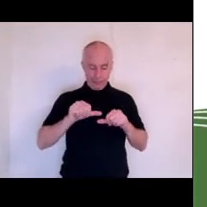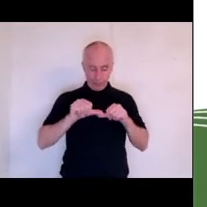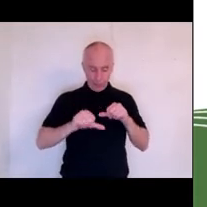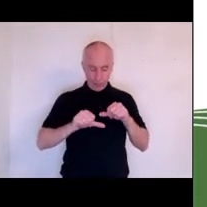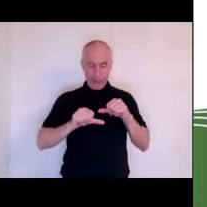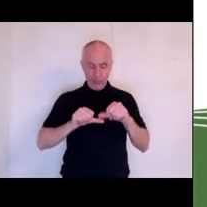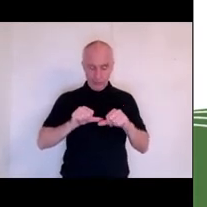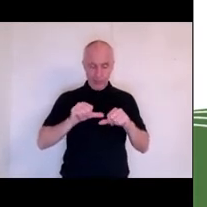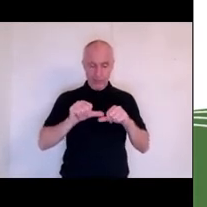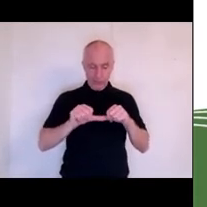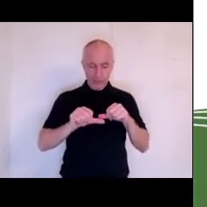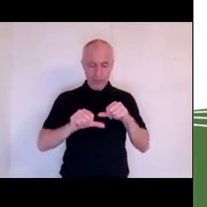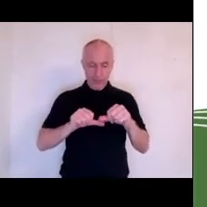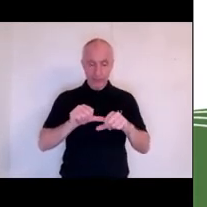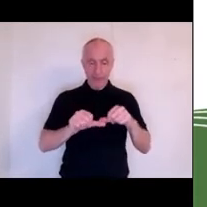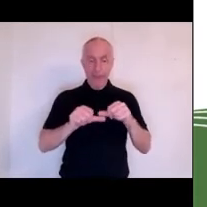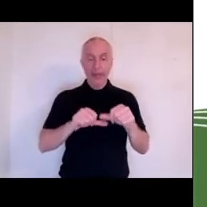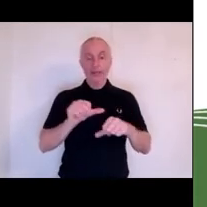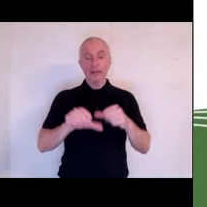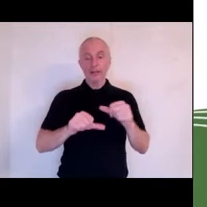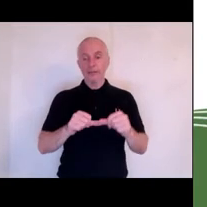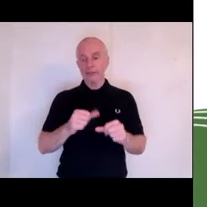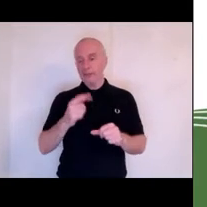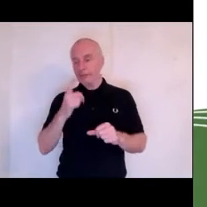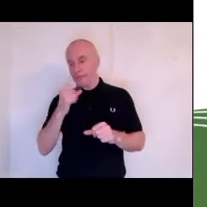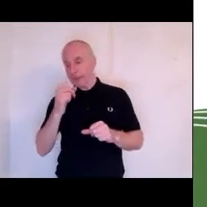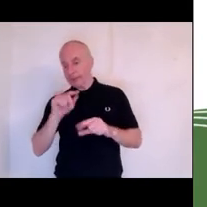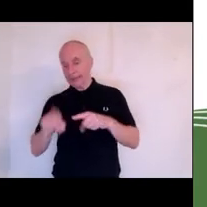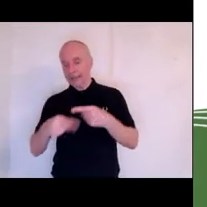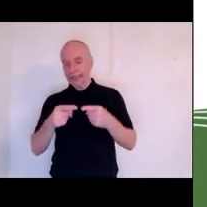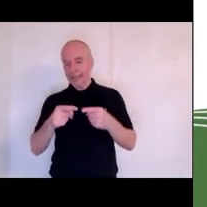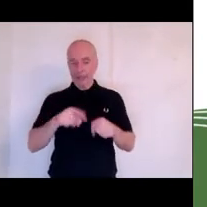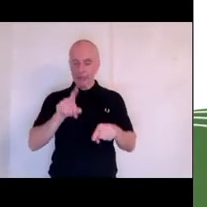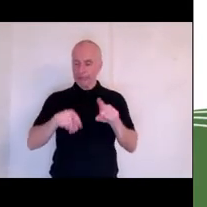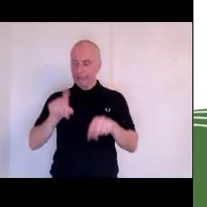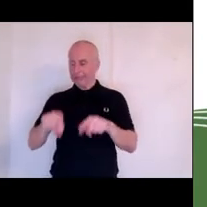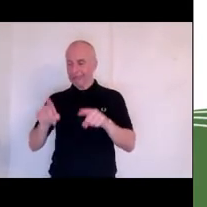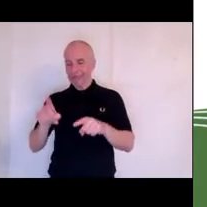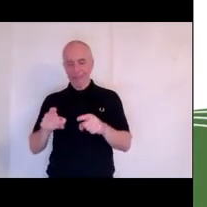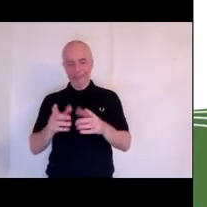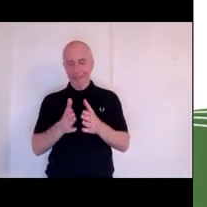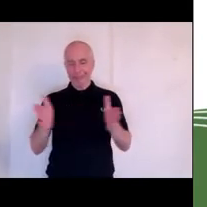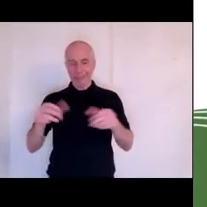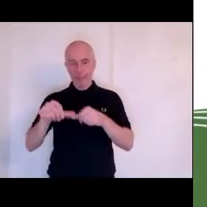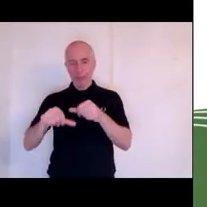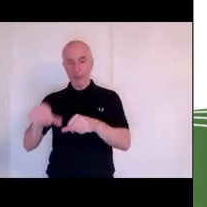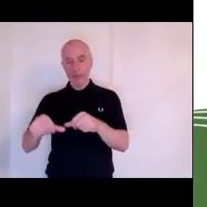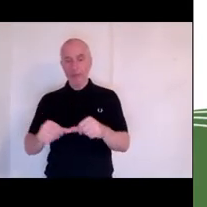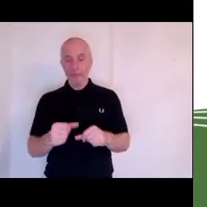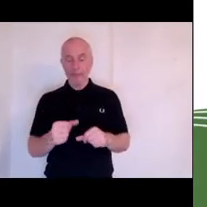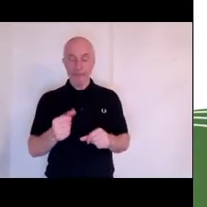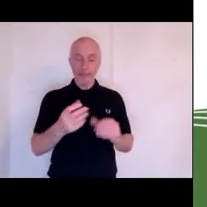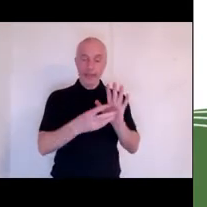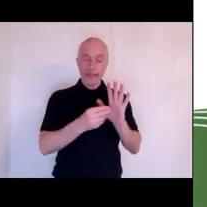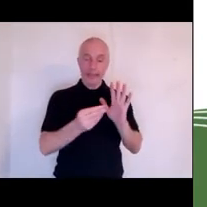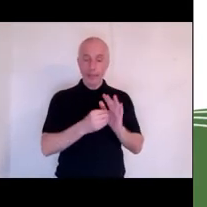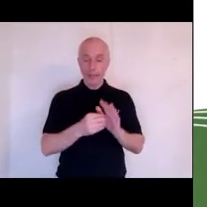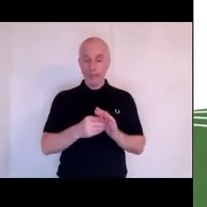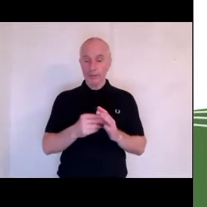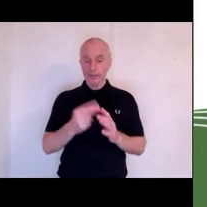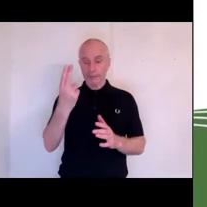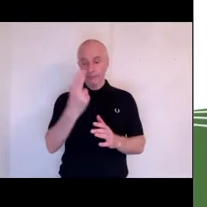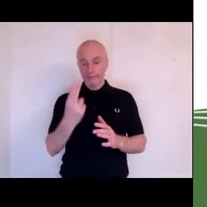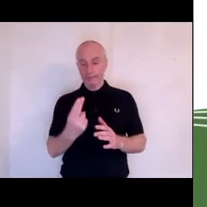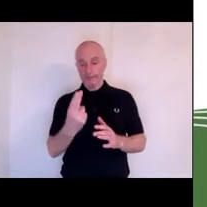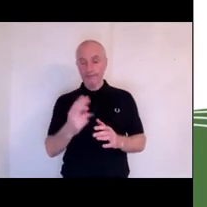and probabilities of those different processes. So, for example, if we look at the diagram of the atom on the right here, we've got